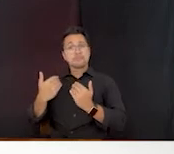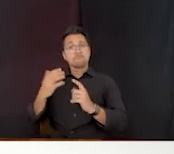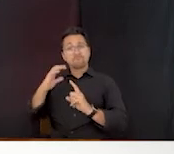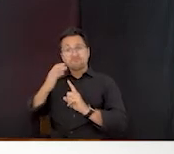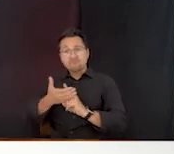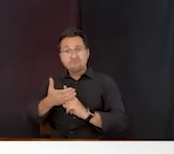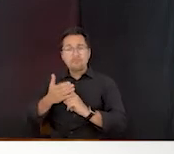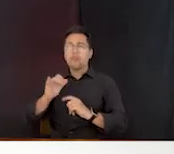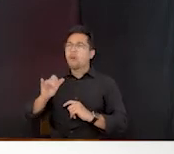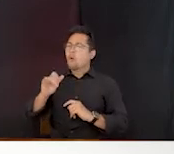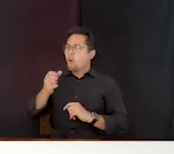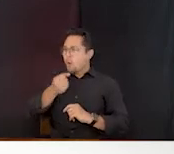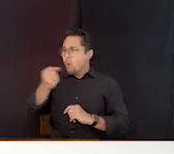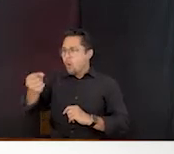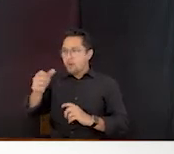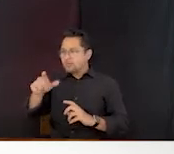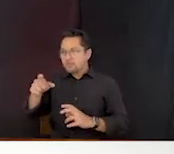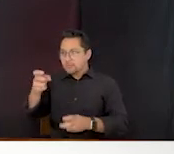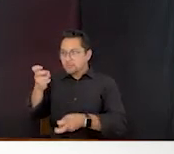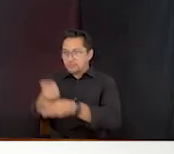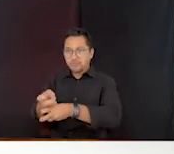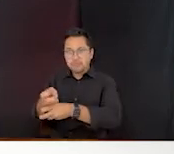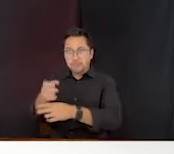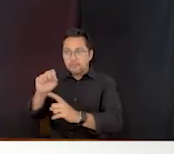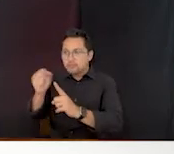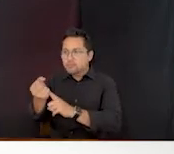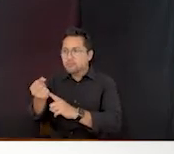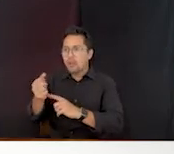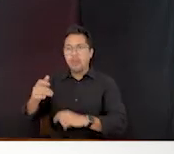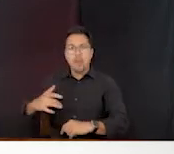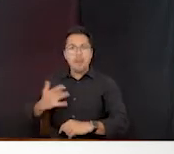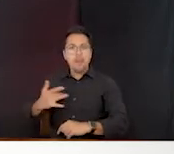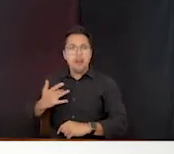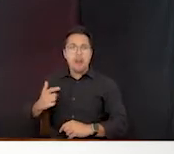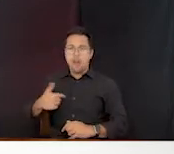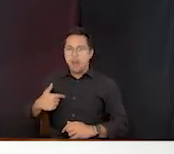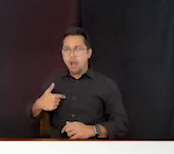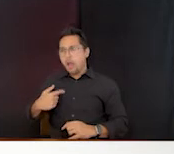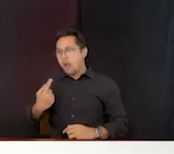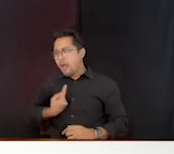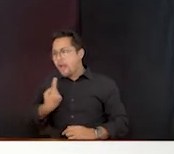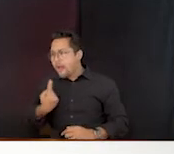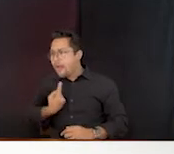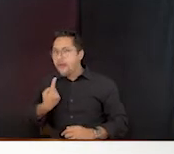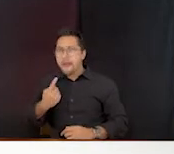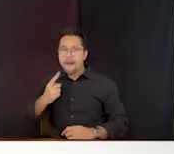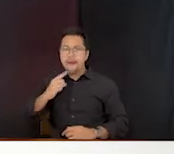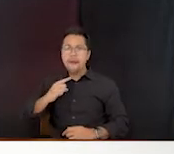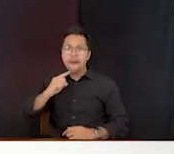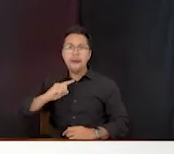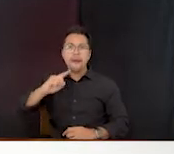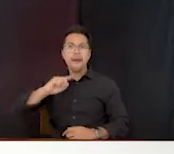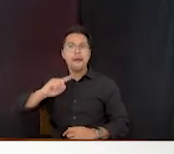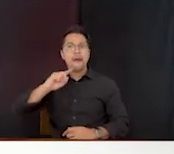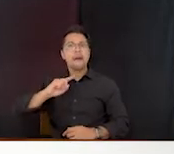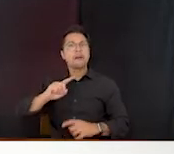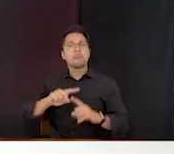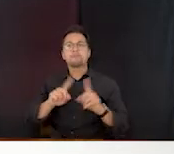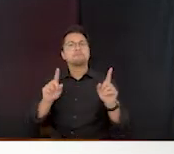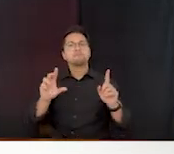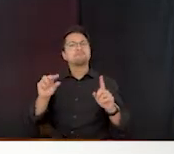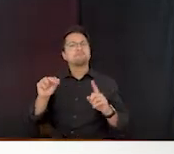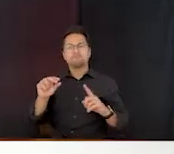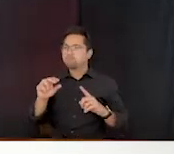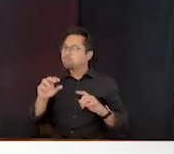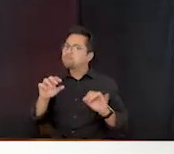like hard situations. Like feeling that, you're alone and it's only you, but it's really